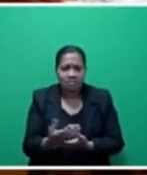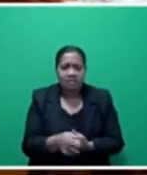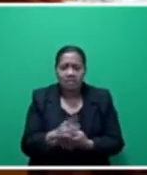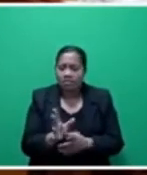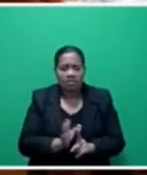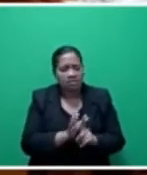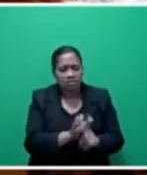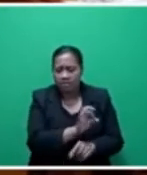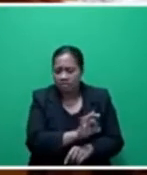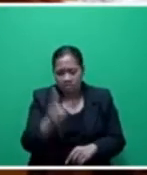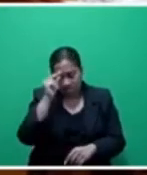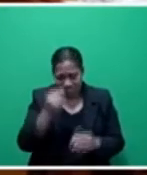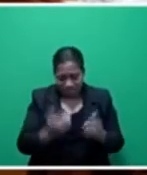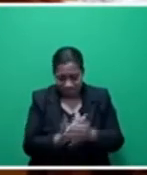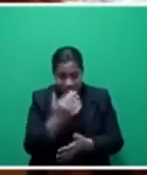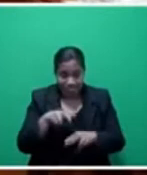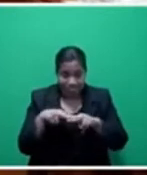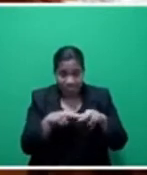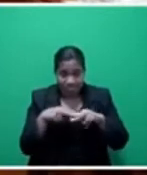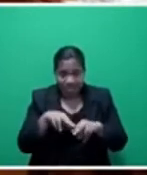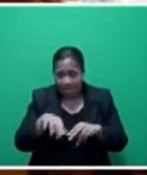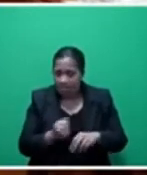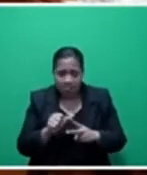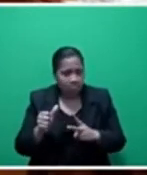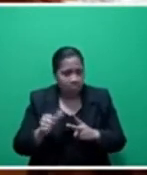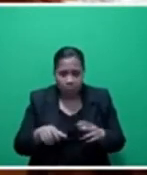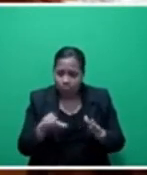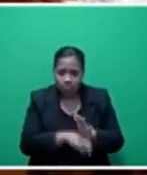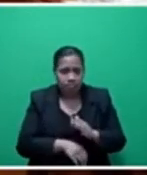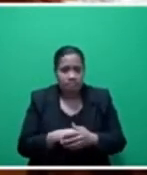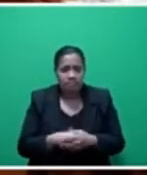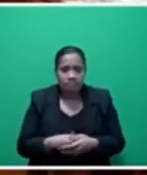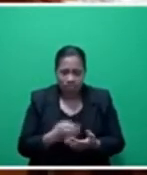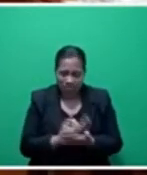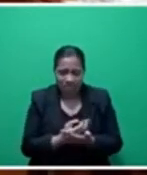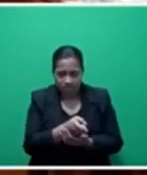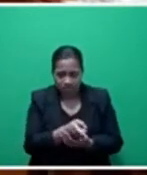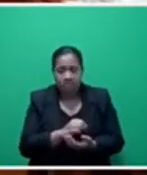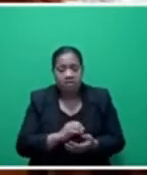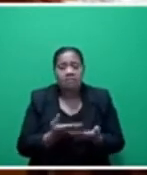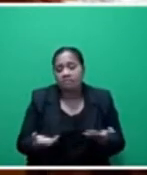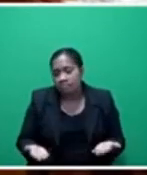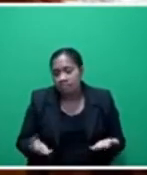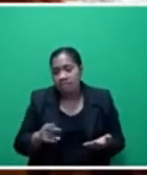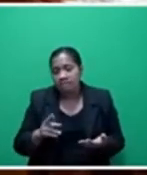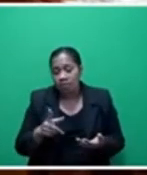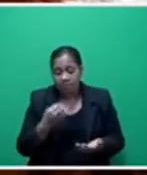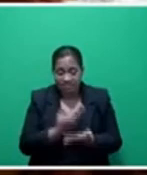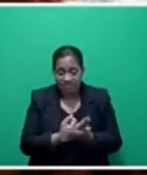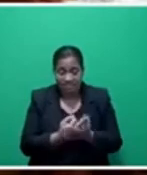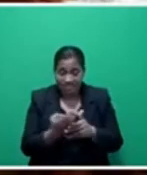of non-Fijians entering Fiji must also be a charge on the consolidated fund. However, for prudent